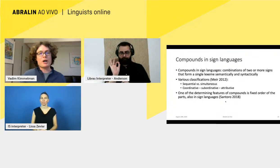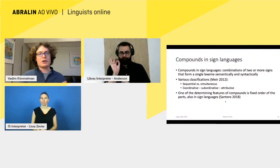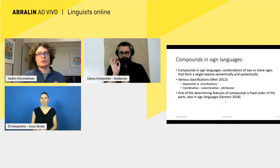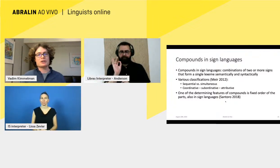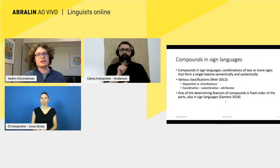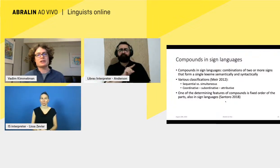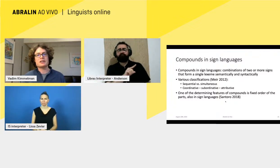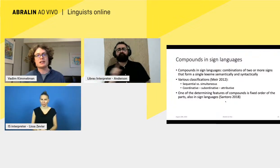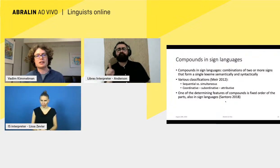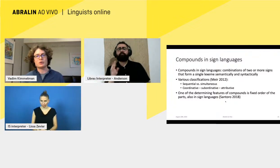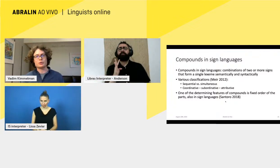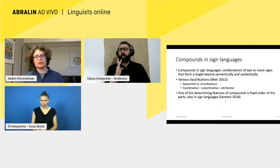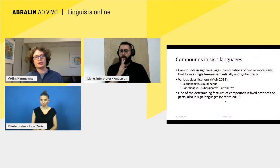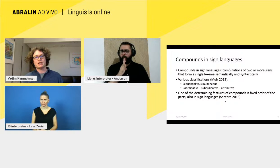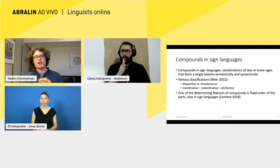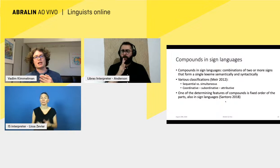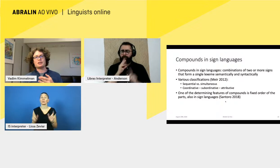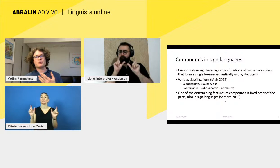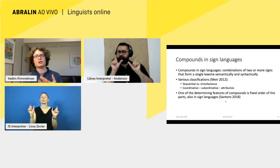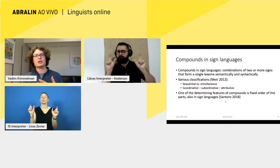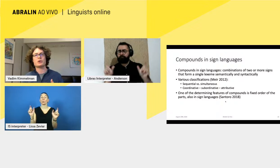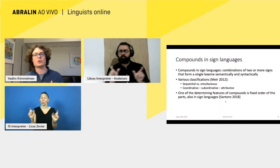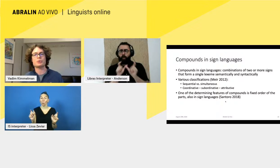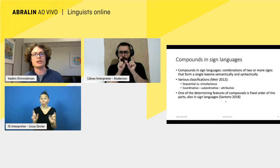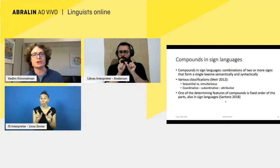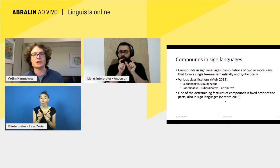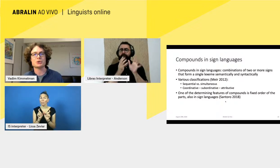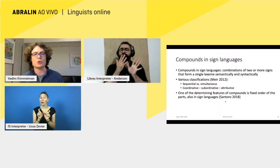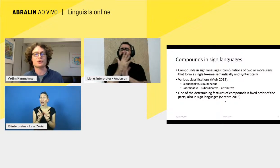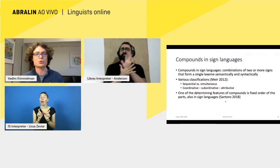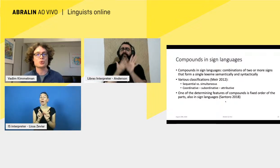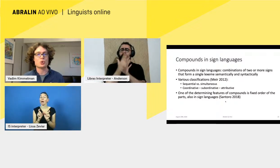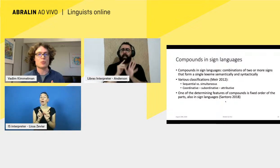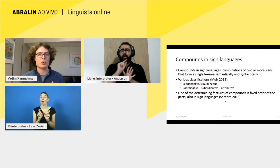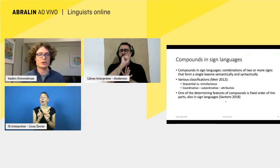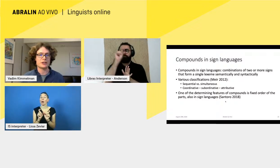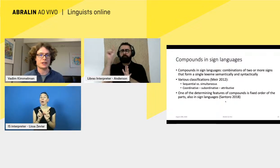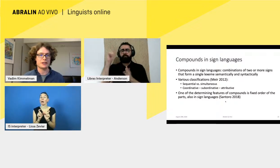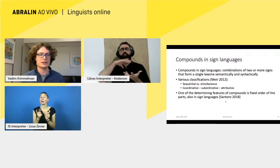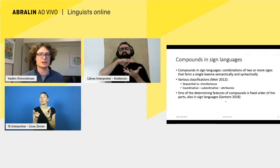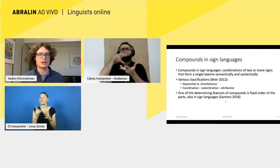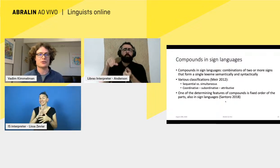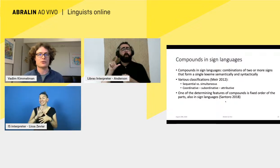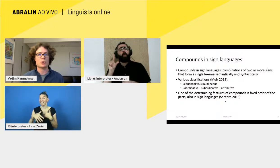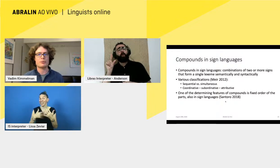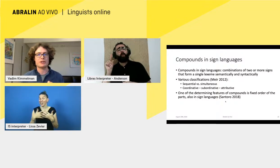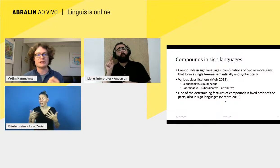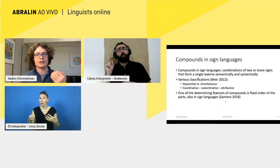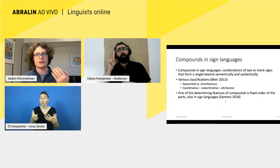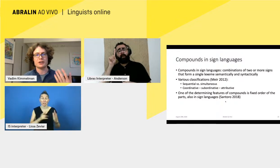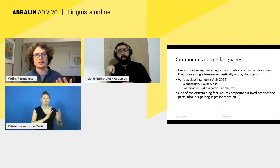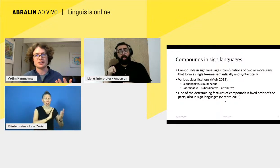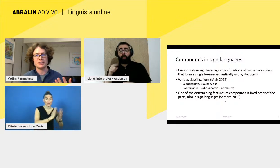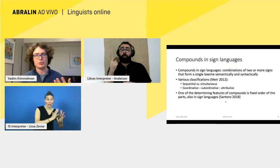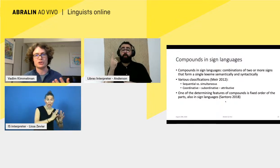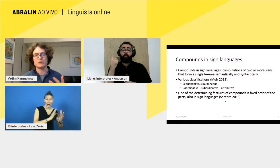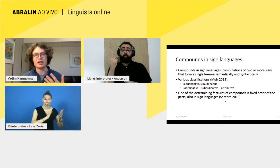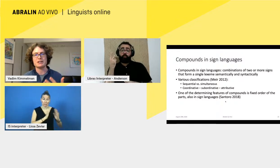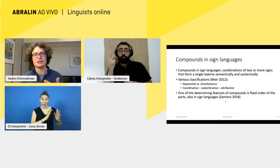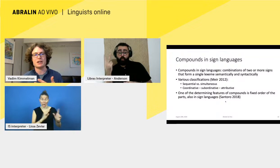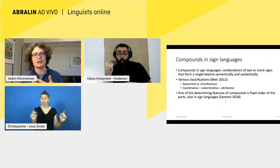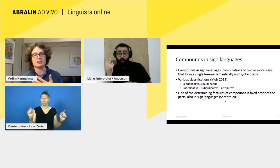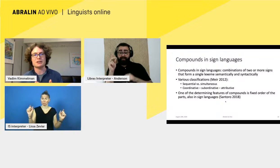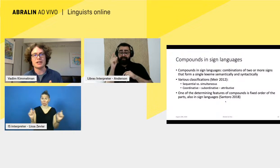So compounds in sign languages are typically combinations of two or more signs that form a single